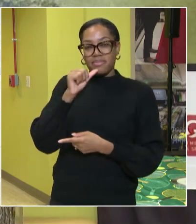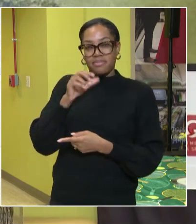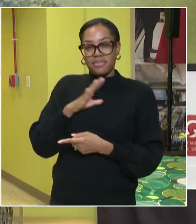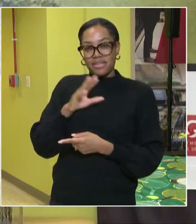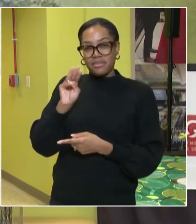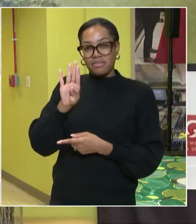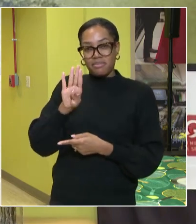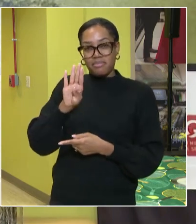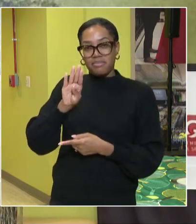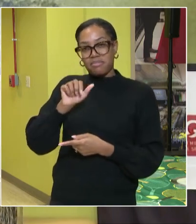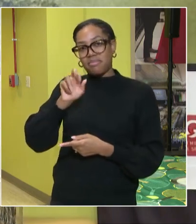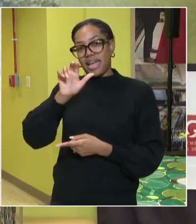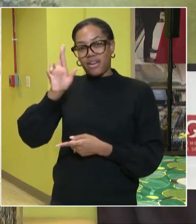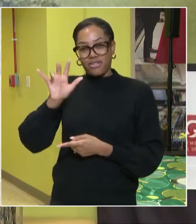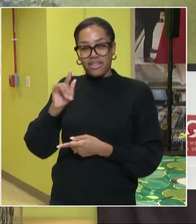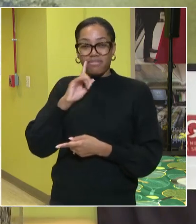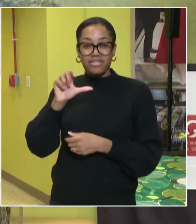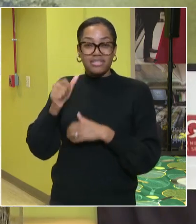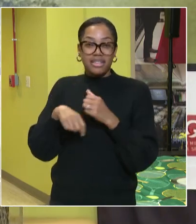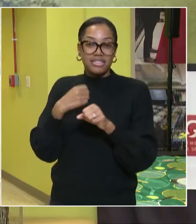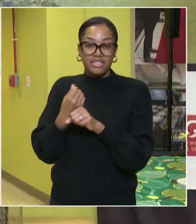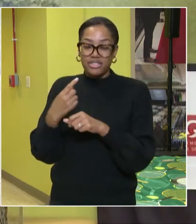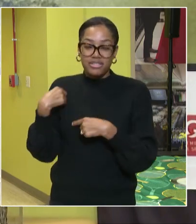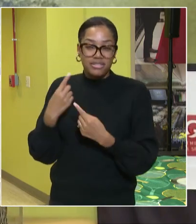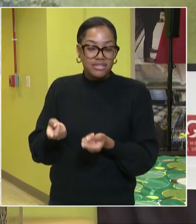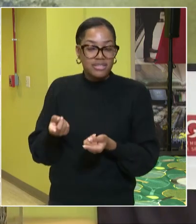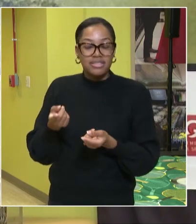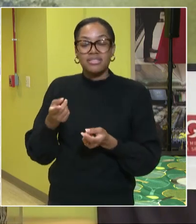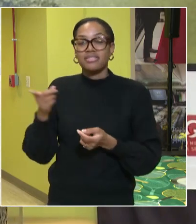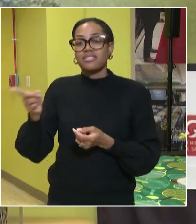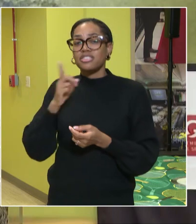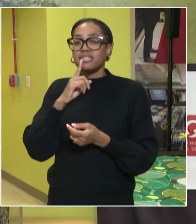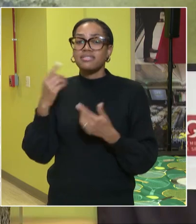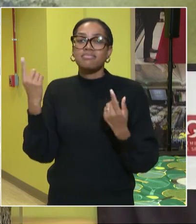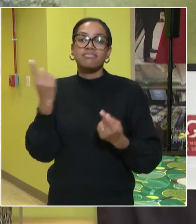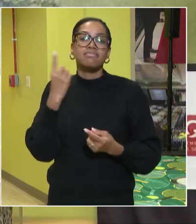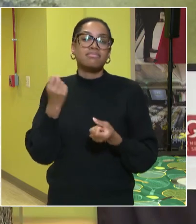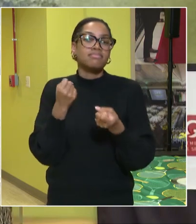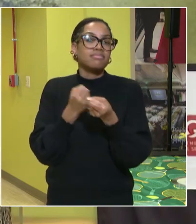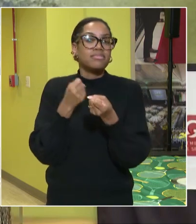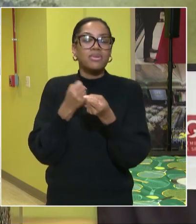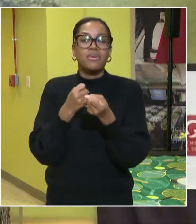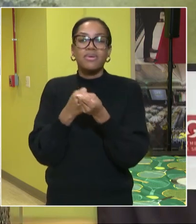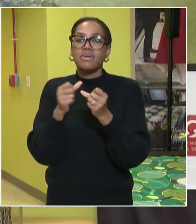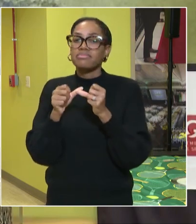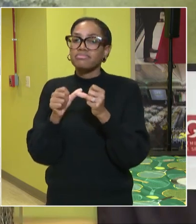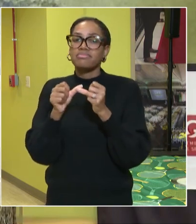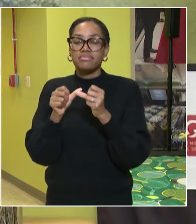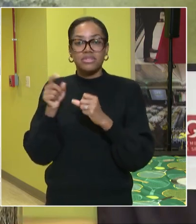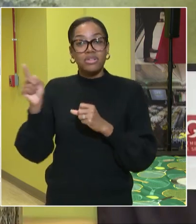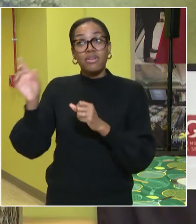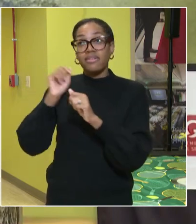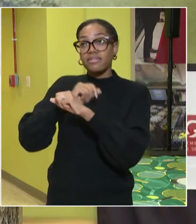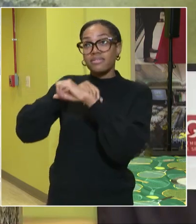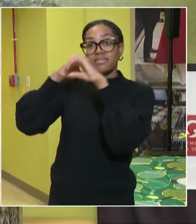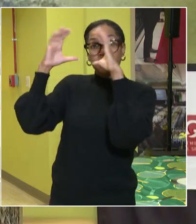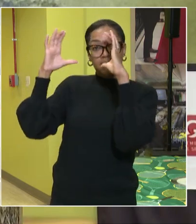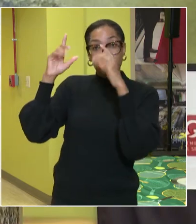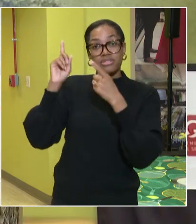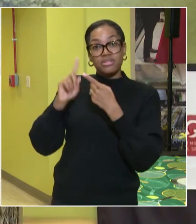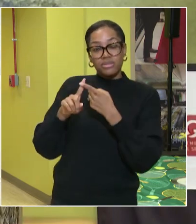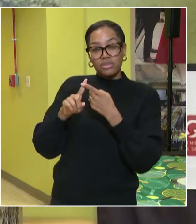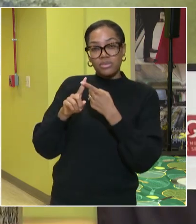been here, and she has been a steadfast supporter who has had a vision